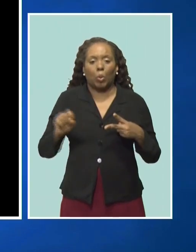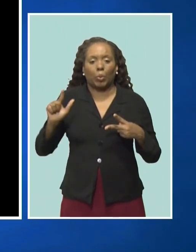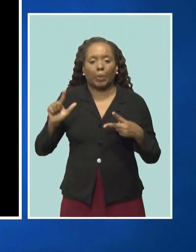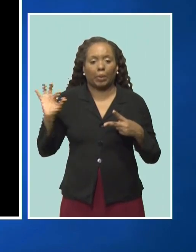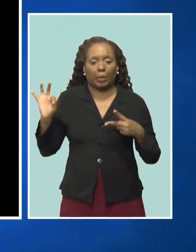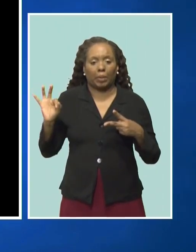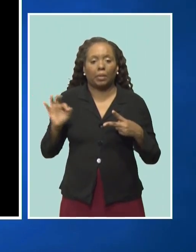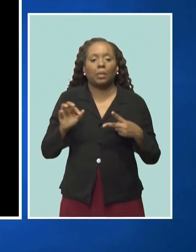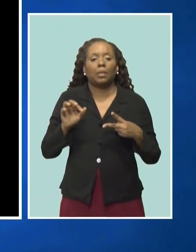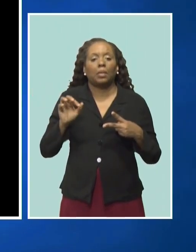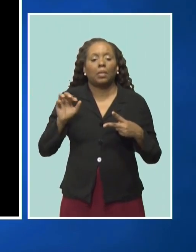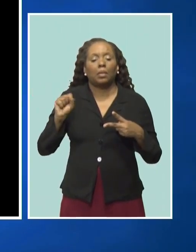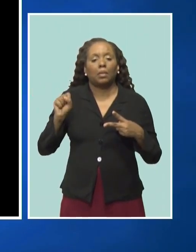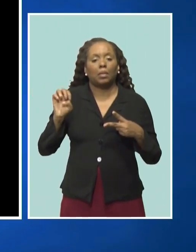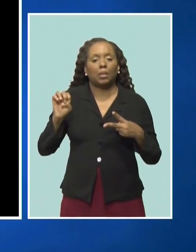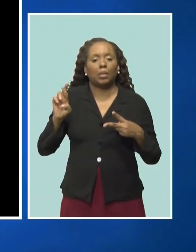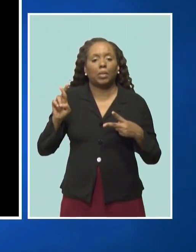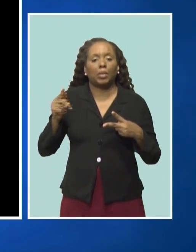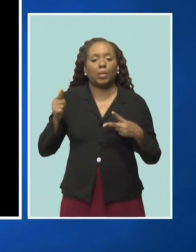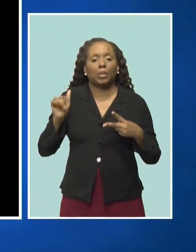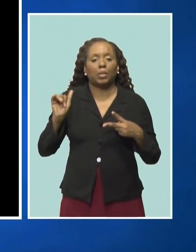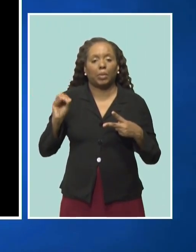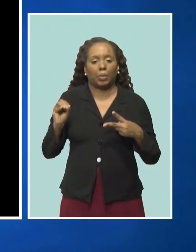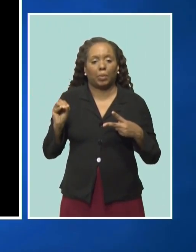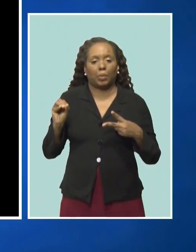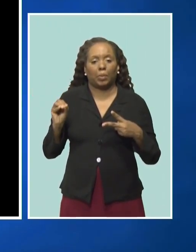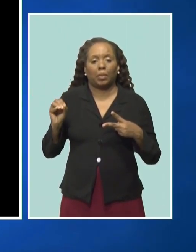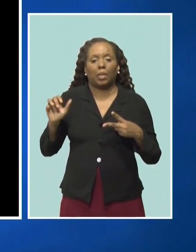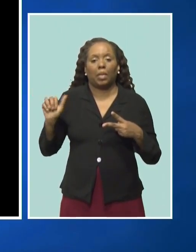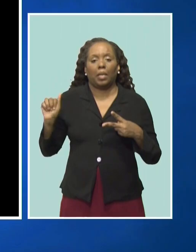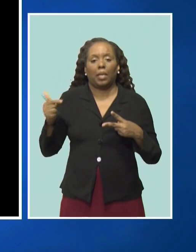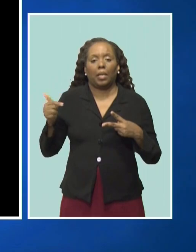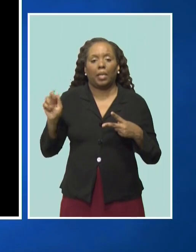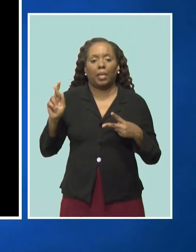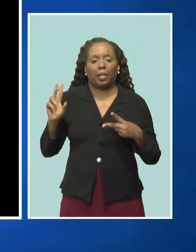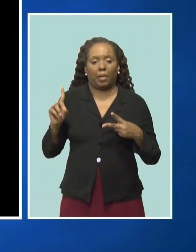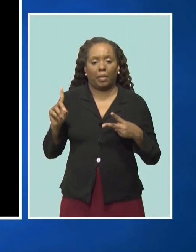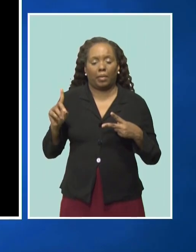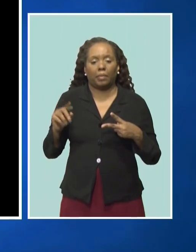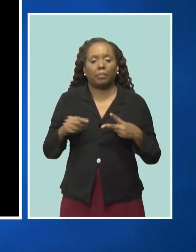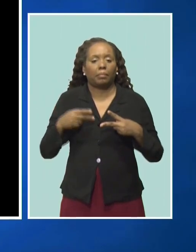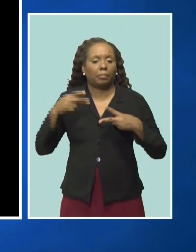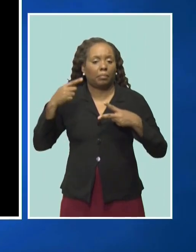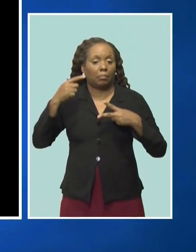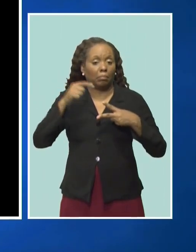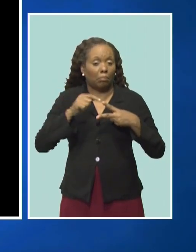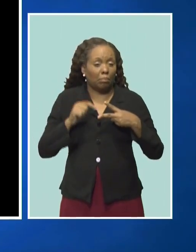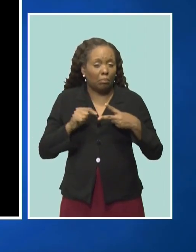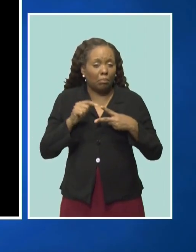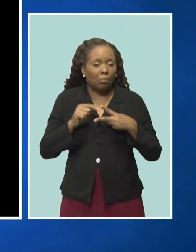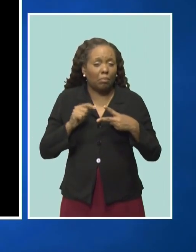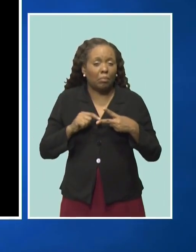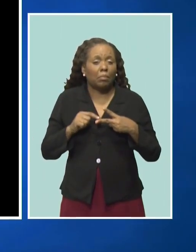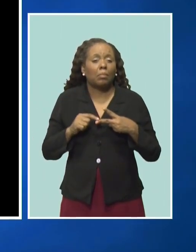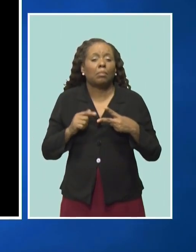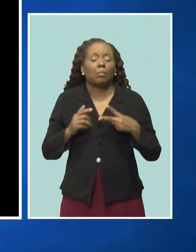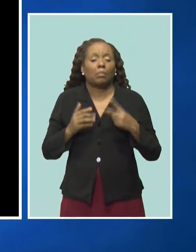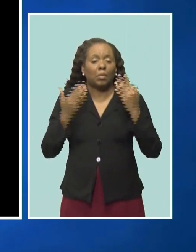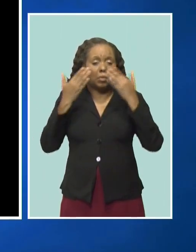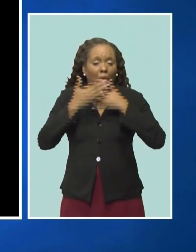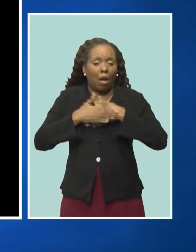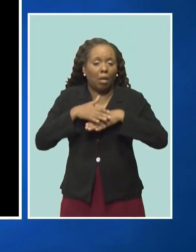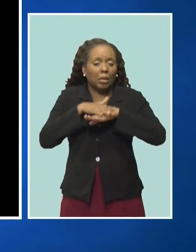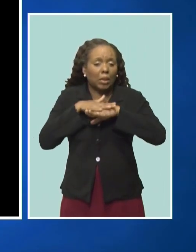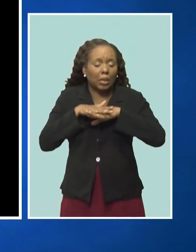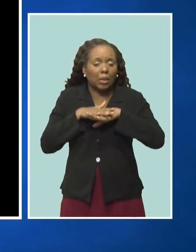Sergio DeLacy Brown Agard of number 28 Lascelles Terrace, Pinelands. Police say both Bess Hinkson and Brown Agard are